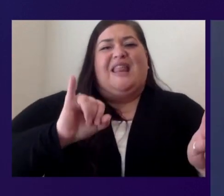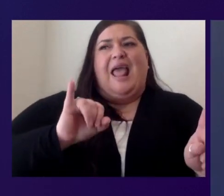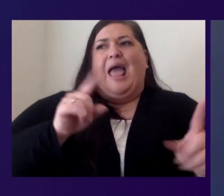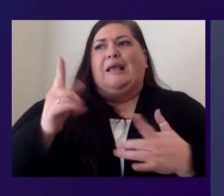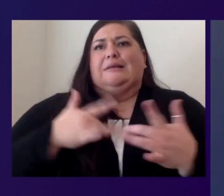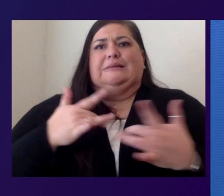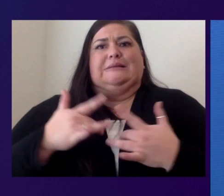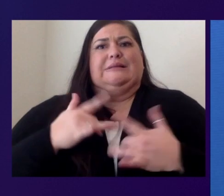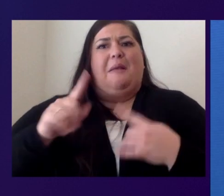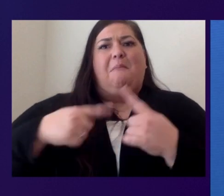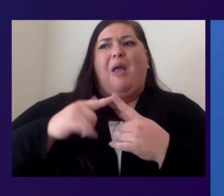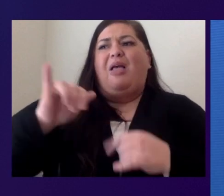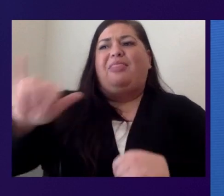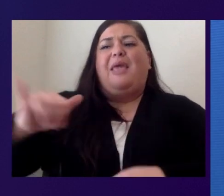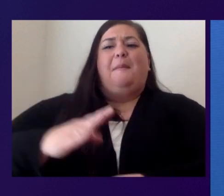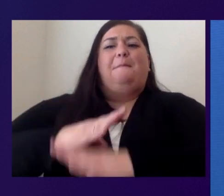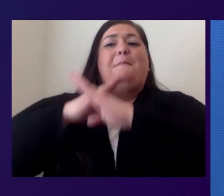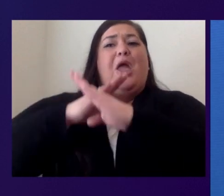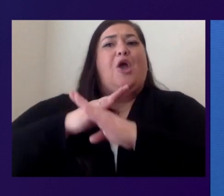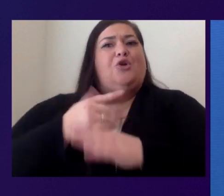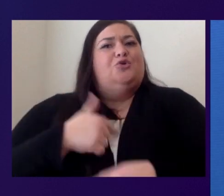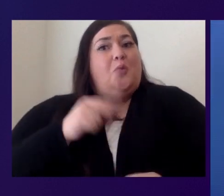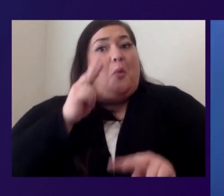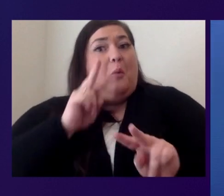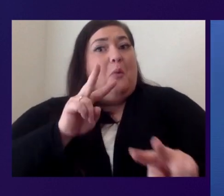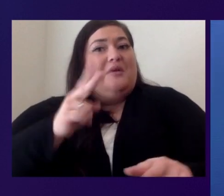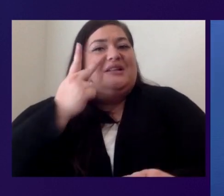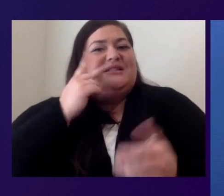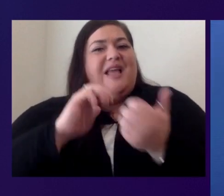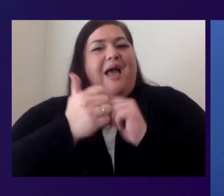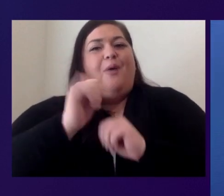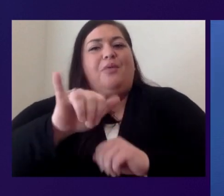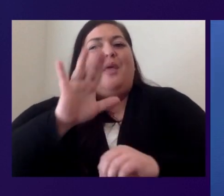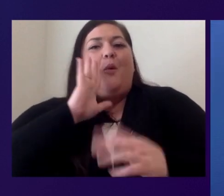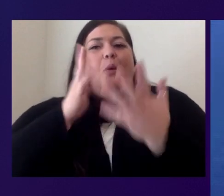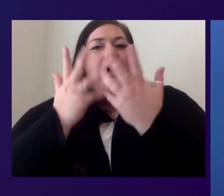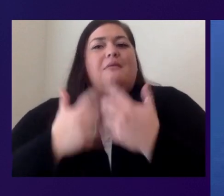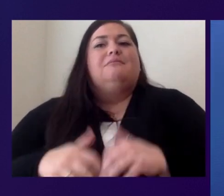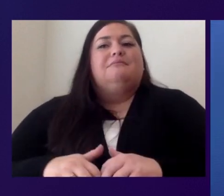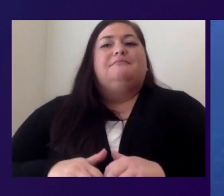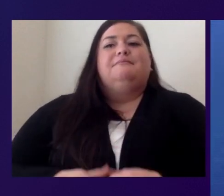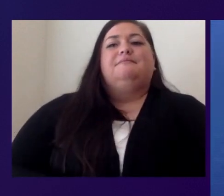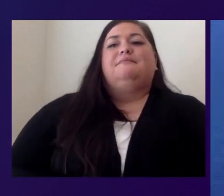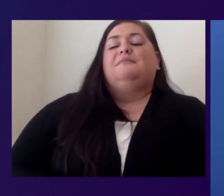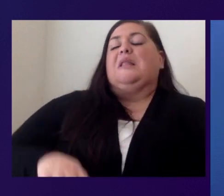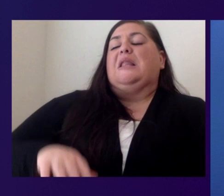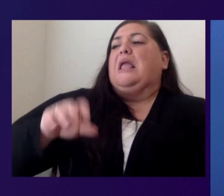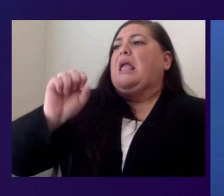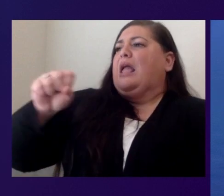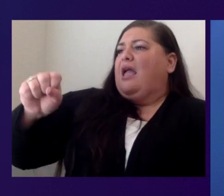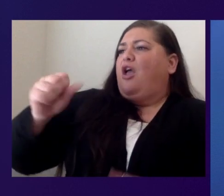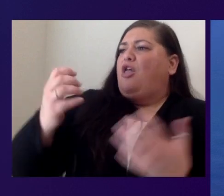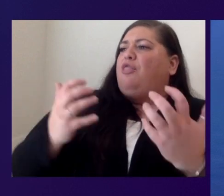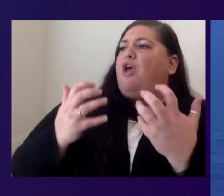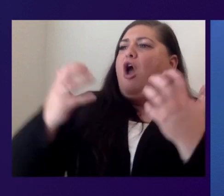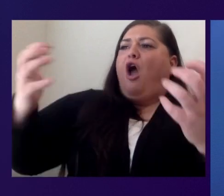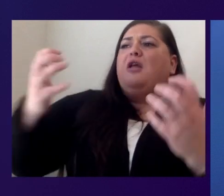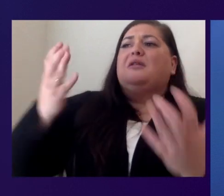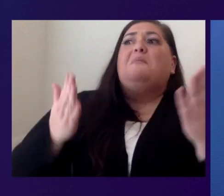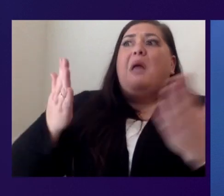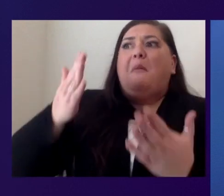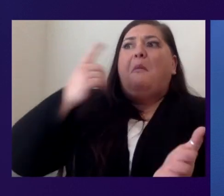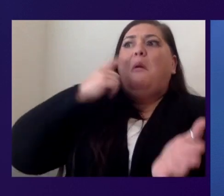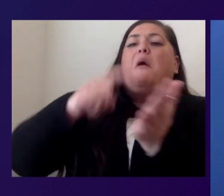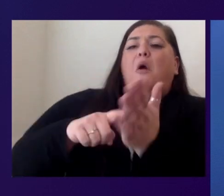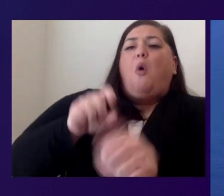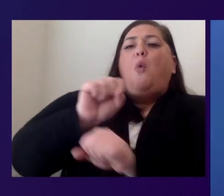Core is going to fit in there. Yeah, I think maybe a lot of our audience has maybe heard of Workspaces before, and if they haven't,